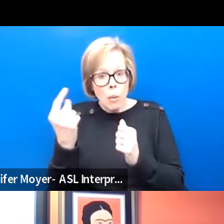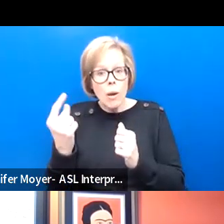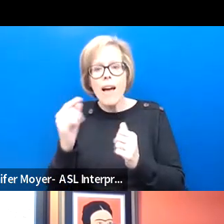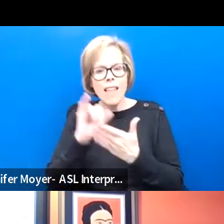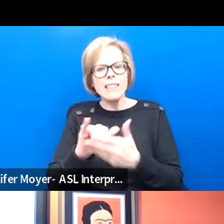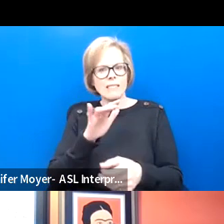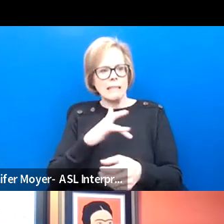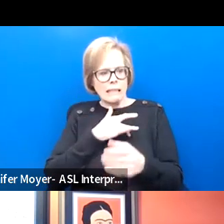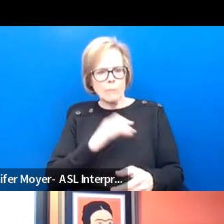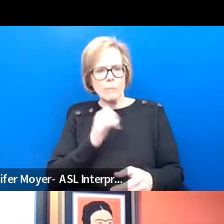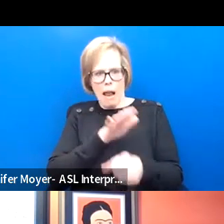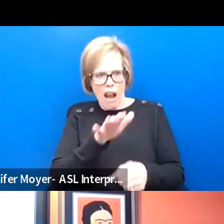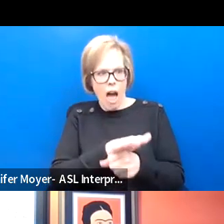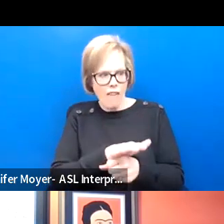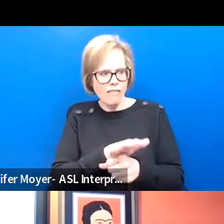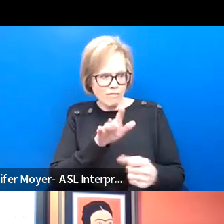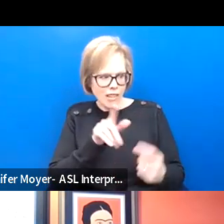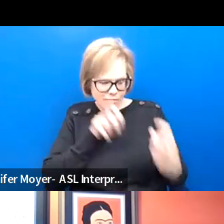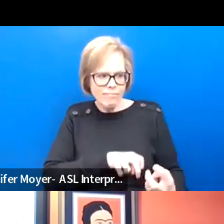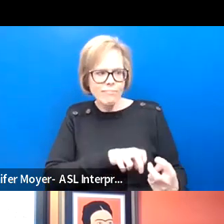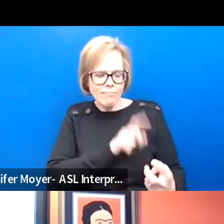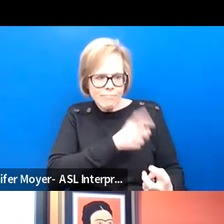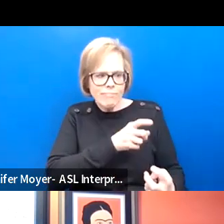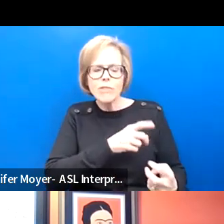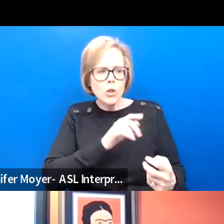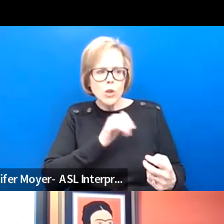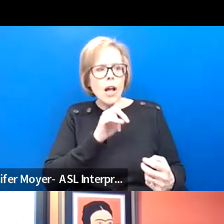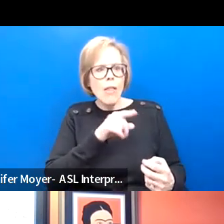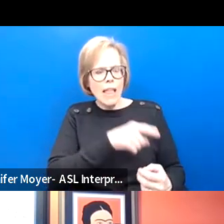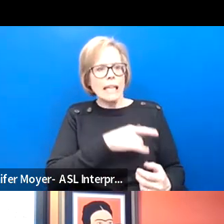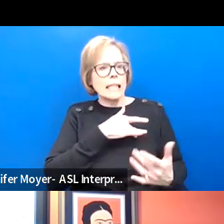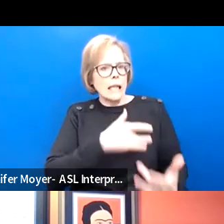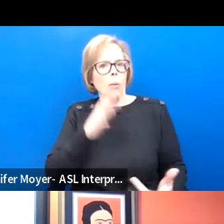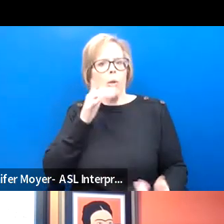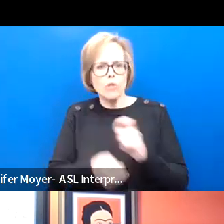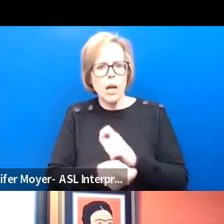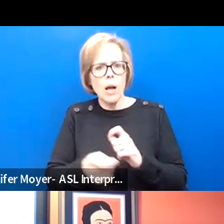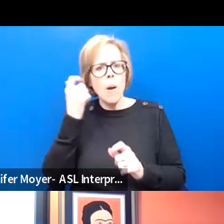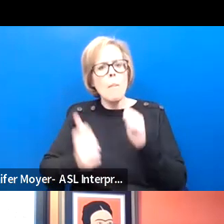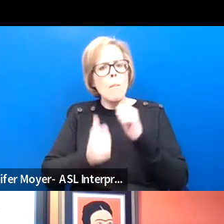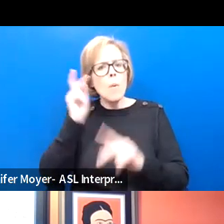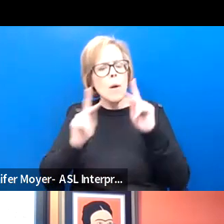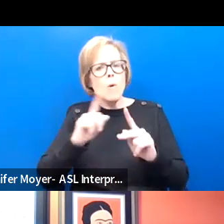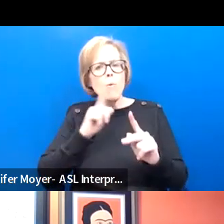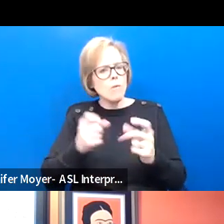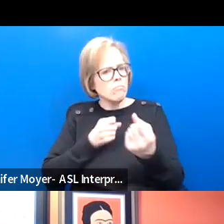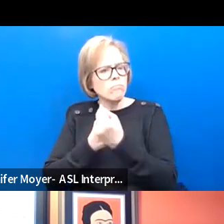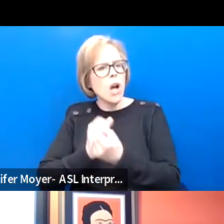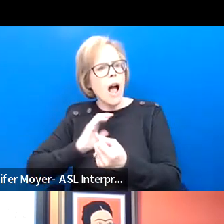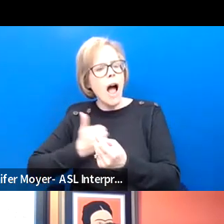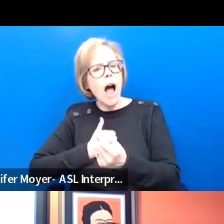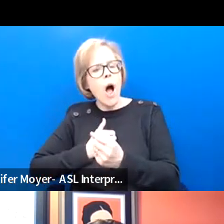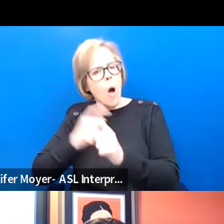enough to get them to change the way that they're doing things, because we have such strong, most people are very dedicated to our mission and our values, that even